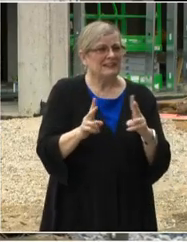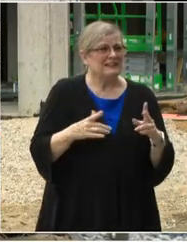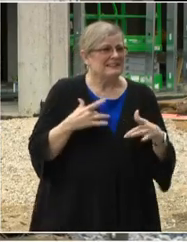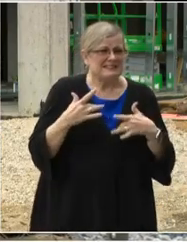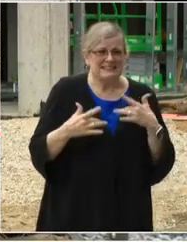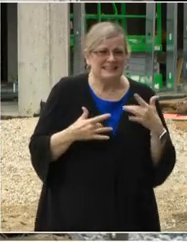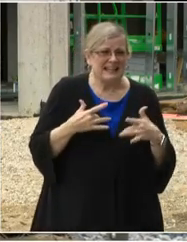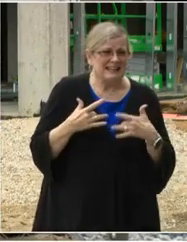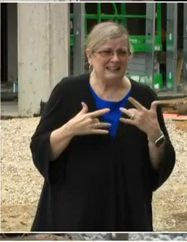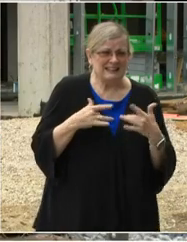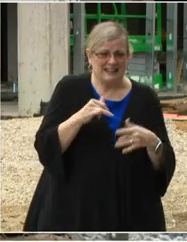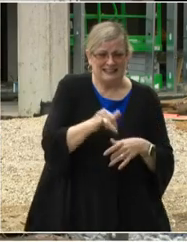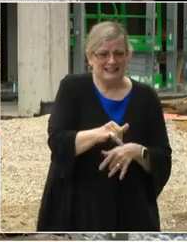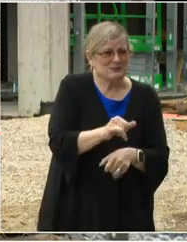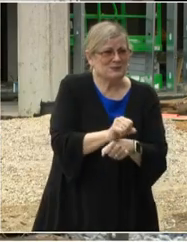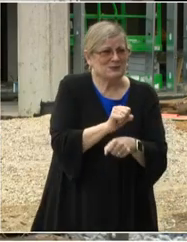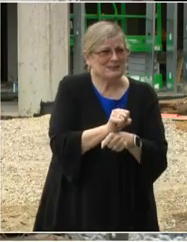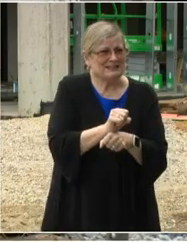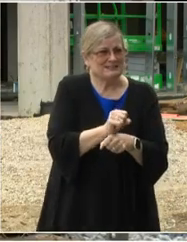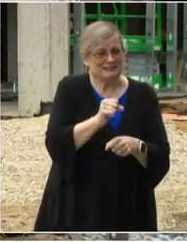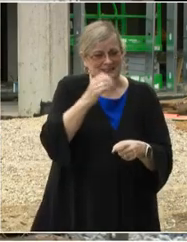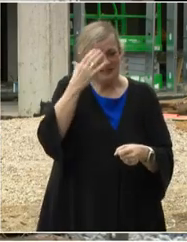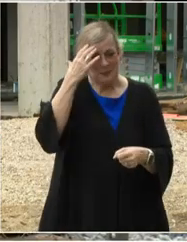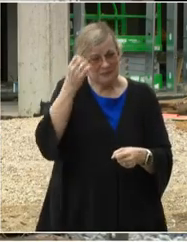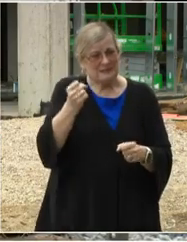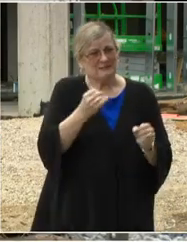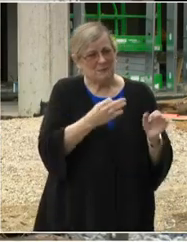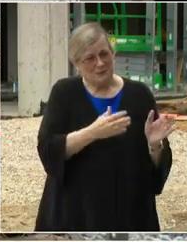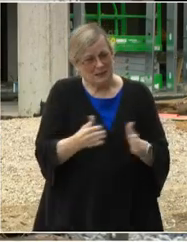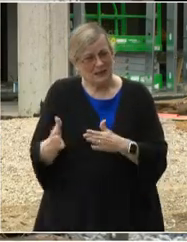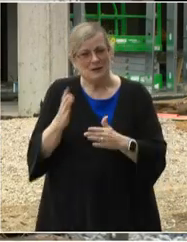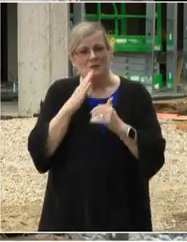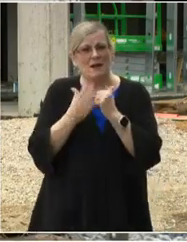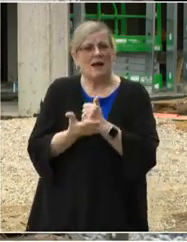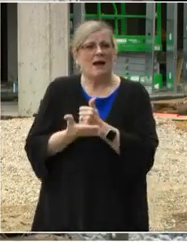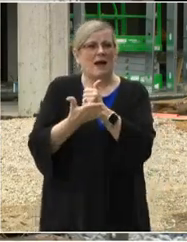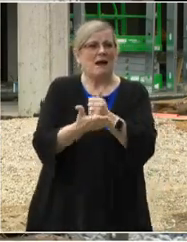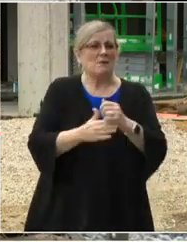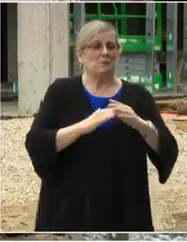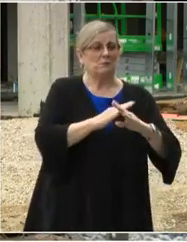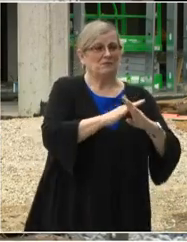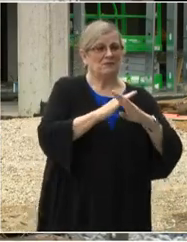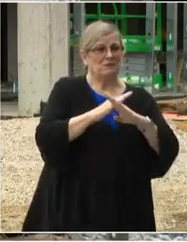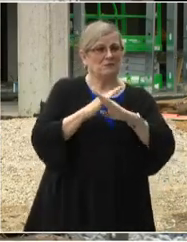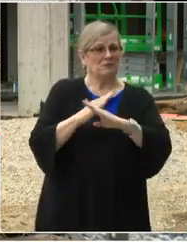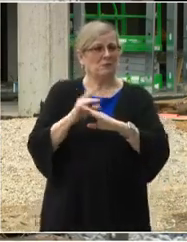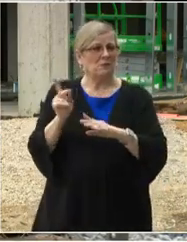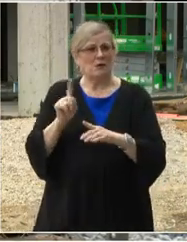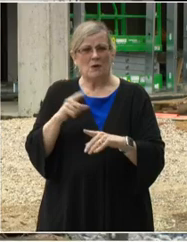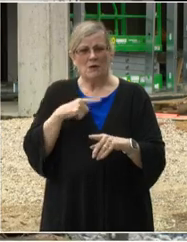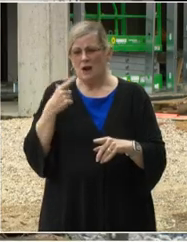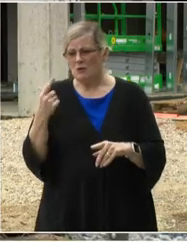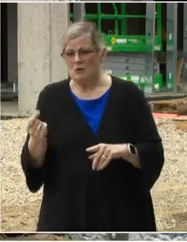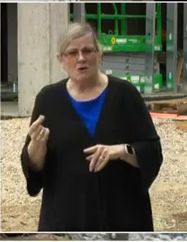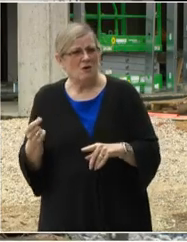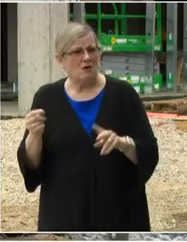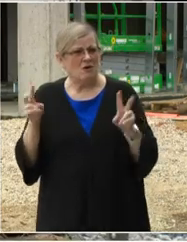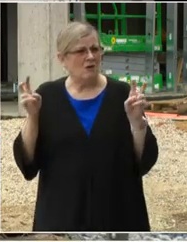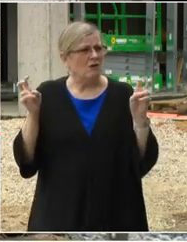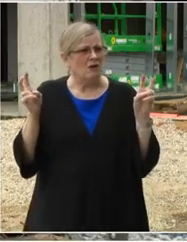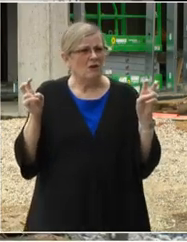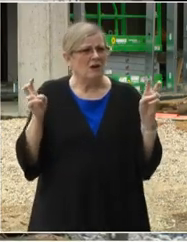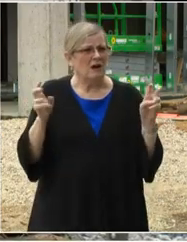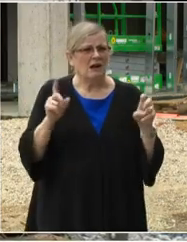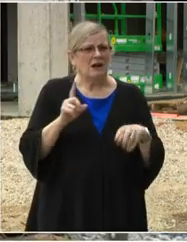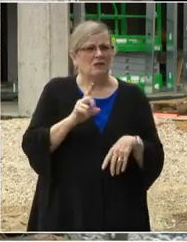this version of the comprehensive plan will help prevent displacement, will help rectify some of the racist